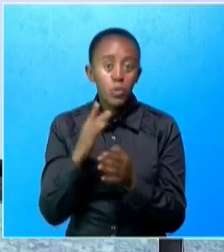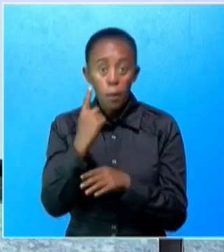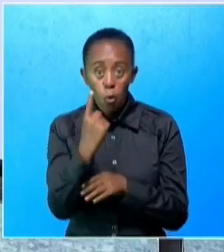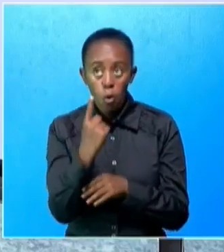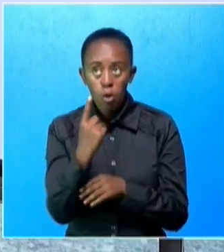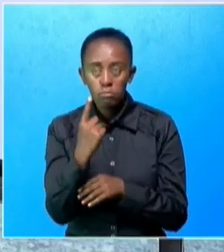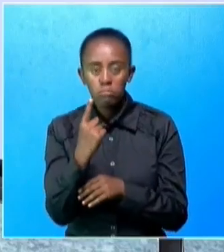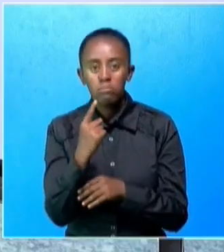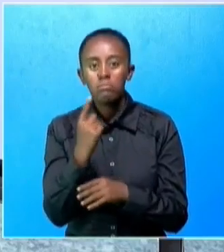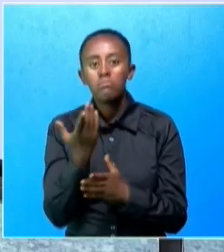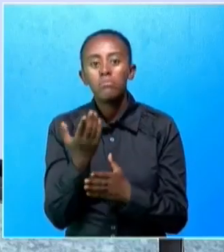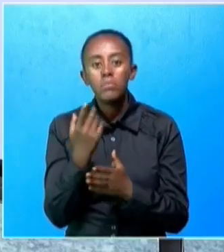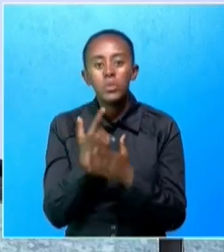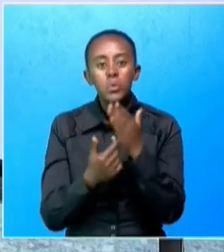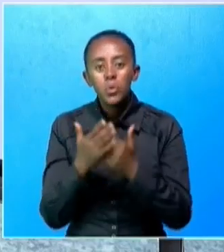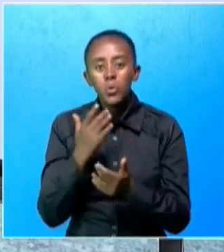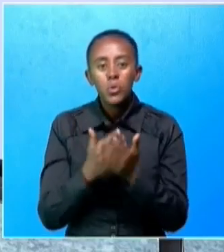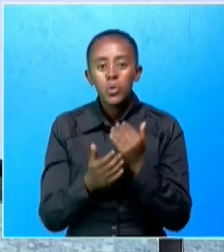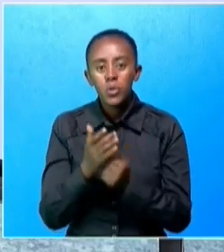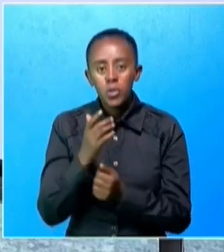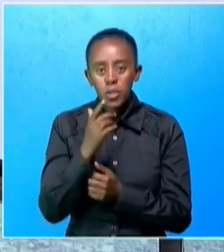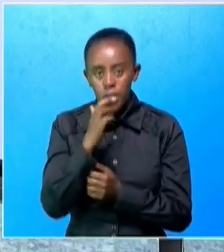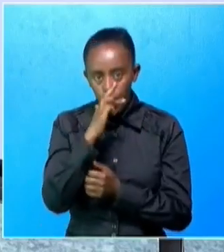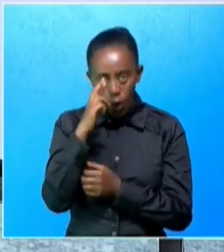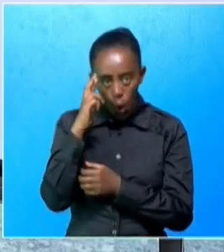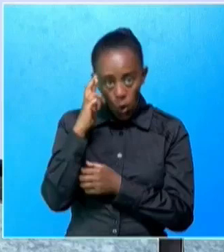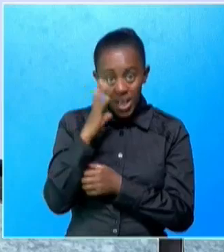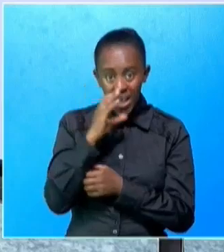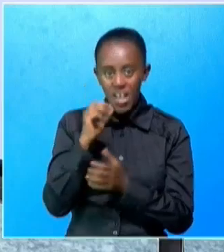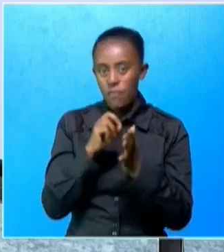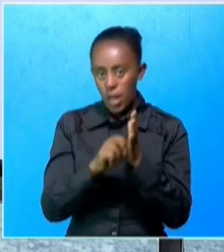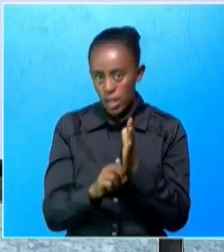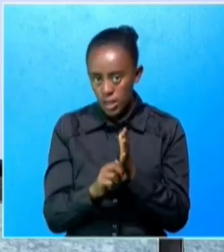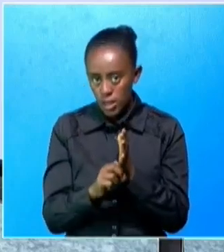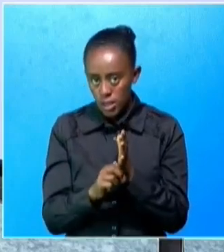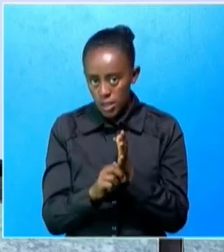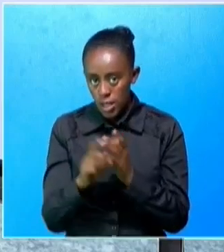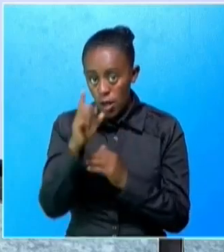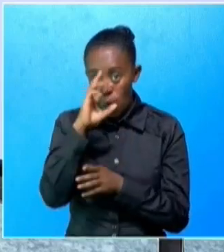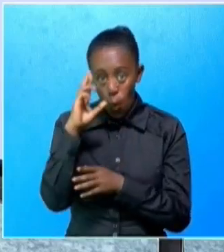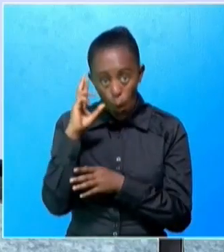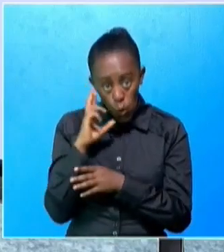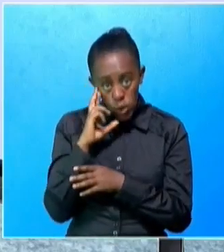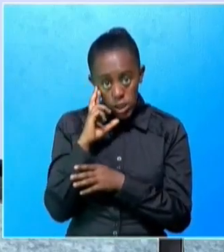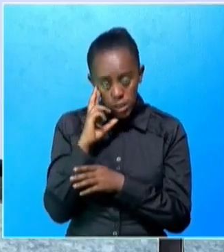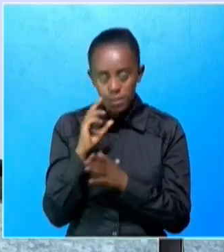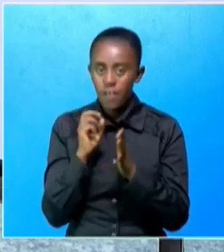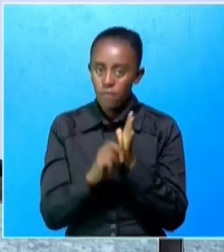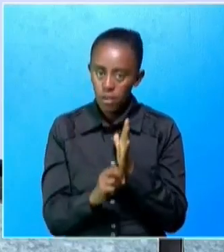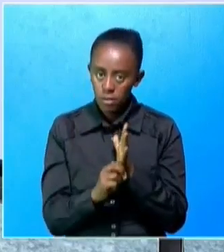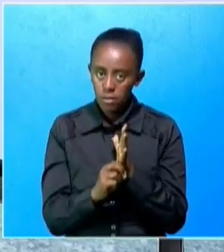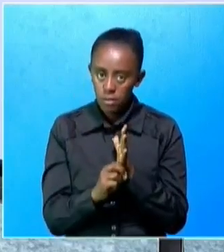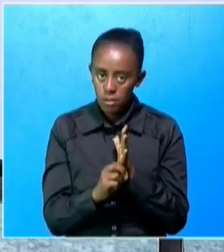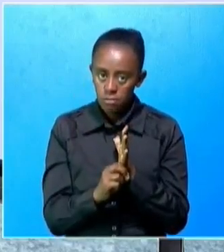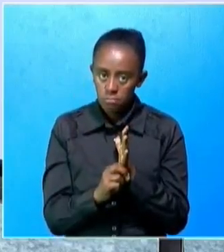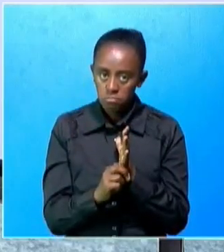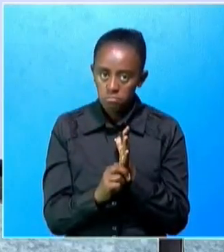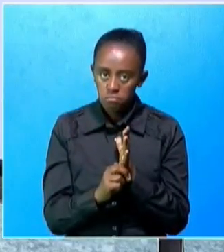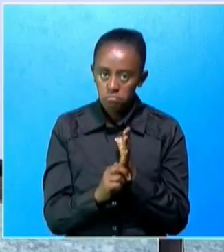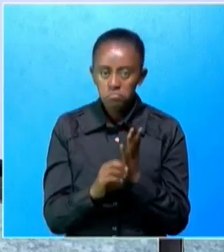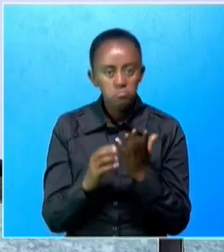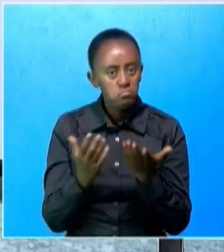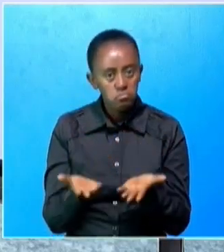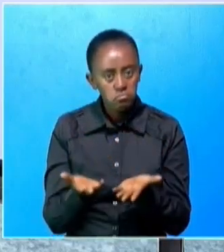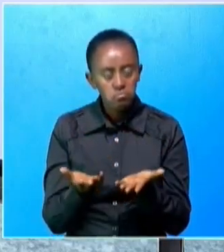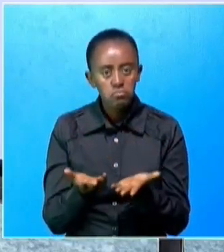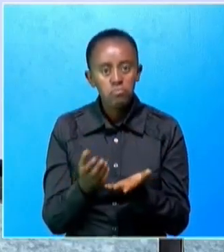in order to talk about what? Cause and effect. Cause and effect. So what do you mean by that here